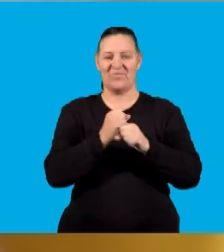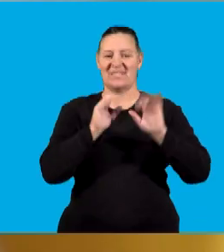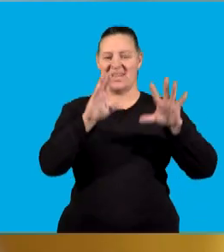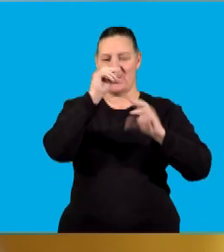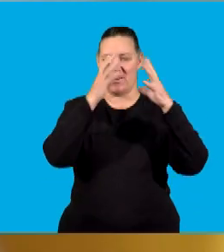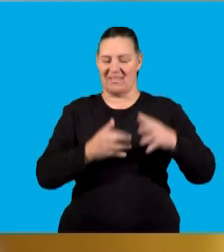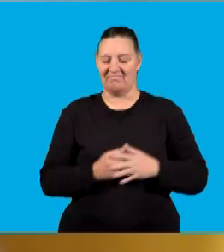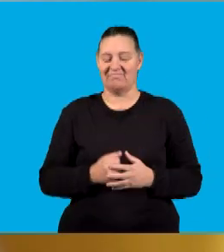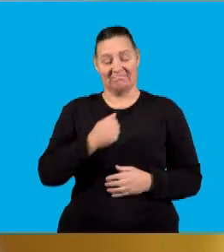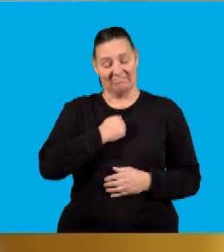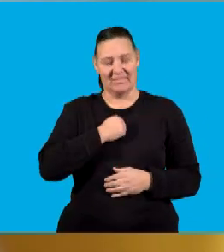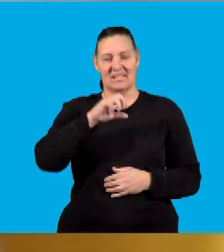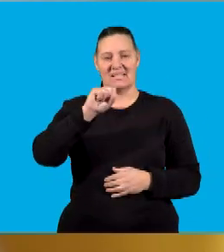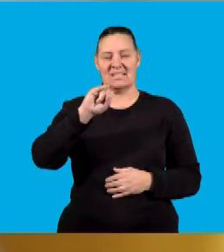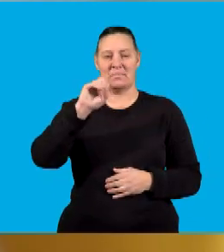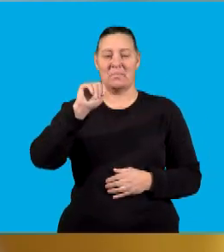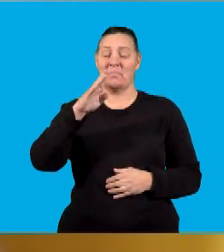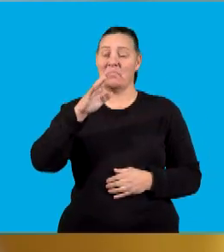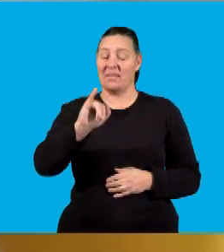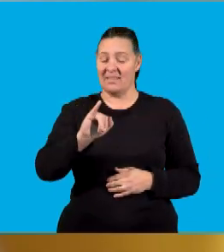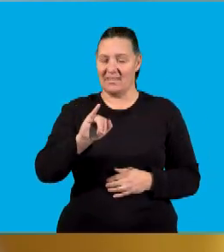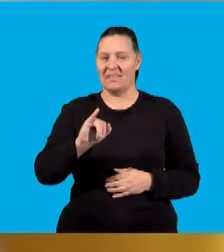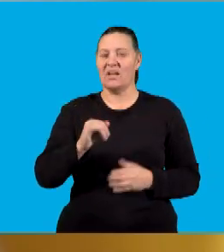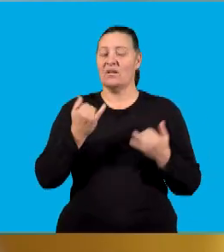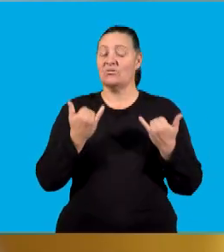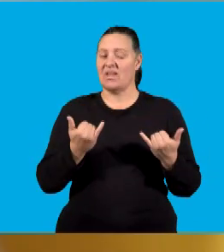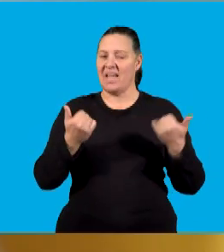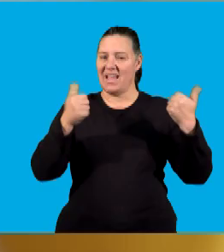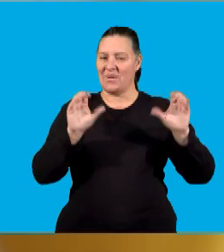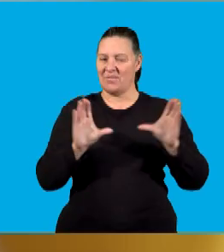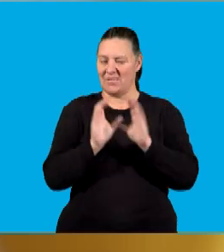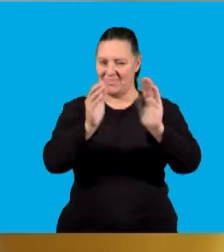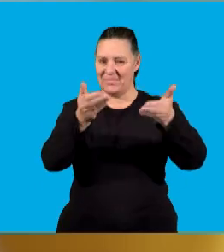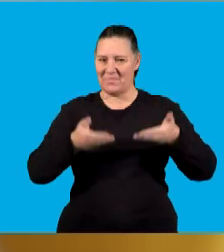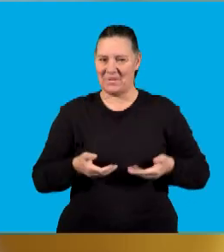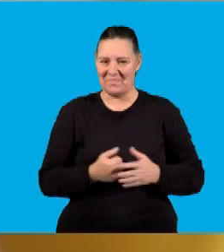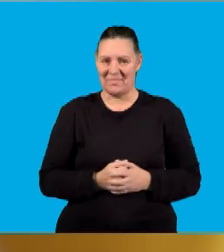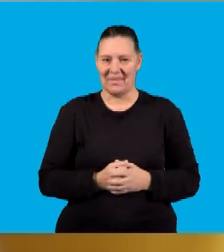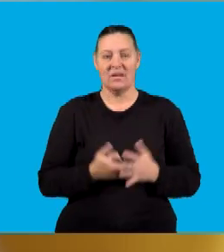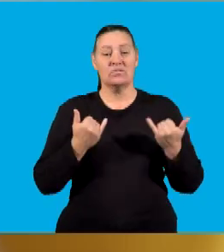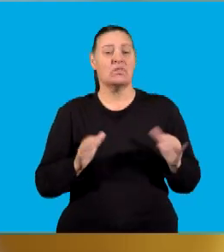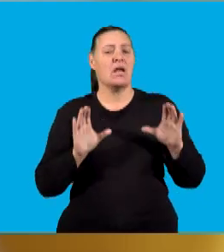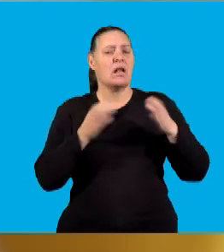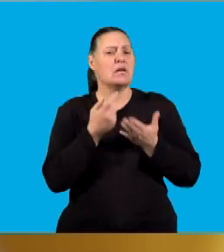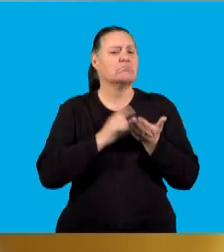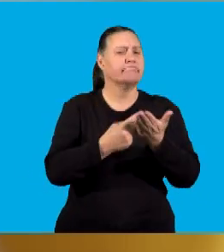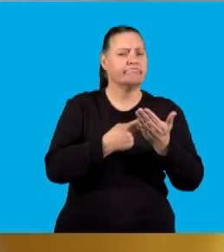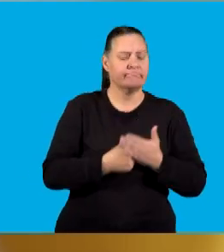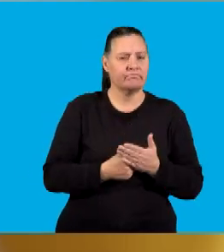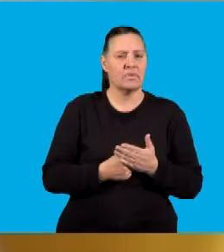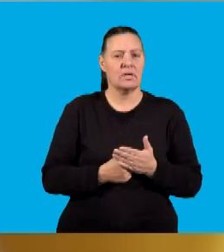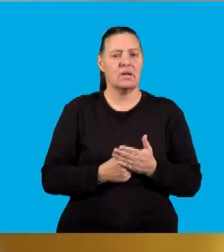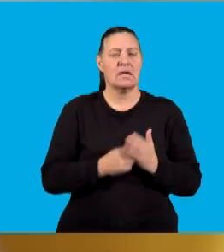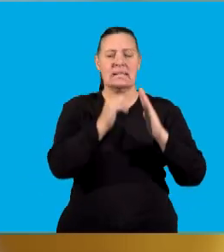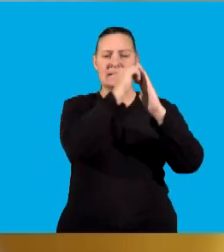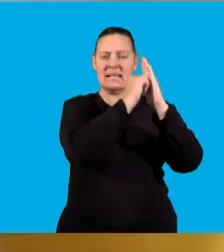Greetings, Cretan learners. My name is Mr. Simbi and welcome to today's accounting class. In today's class, I'm going to be